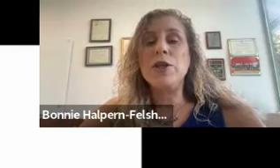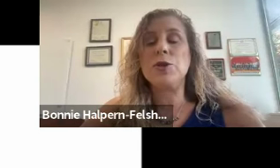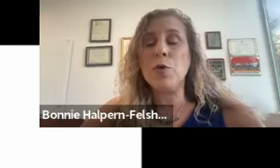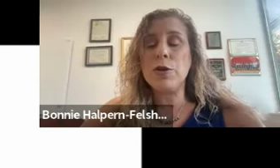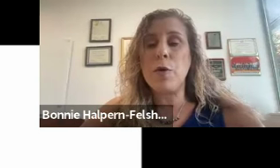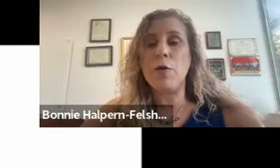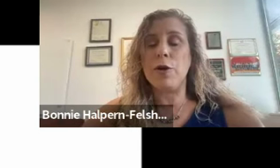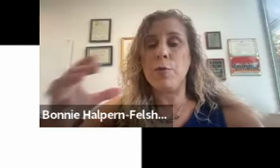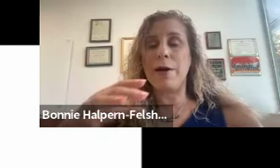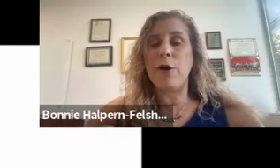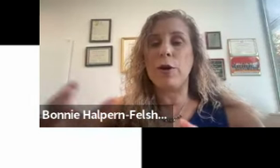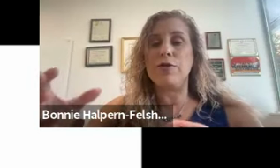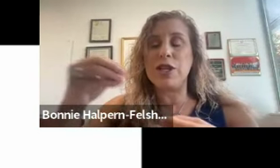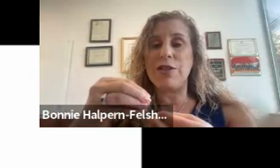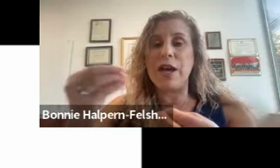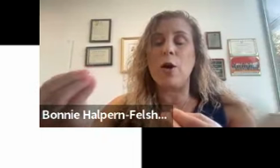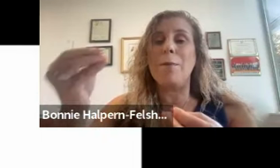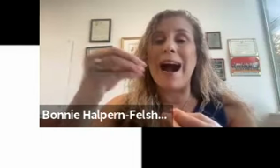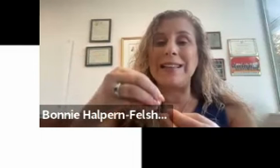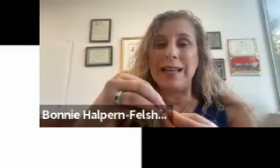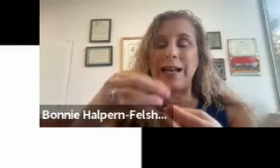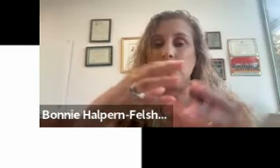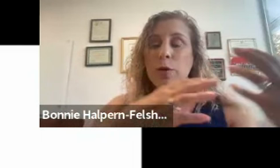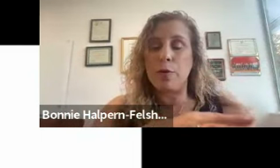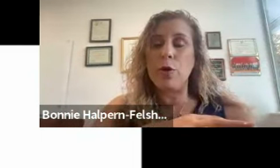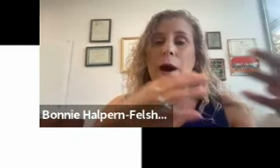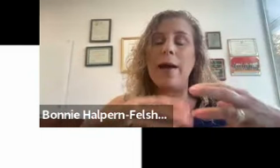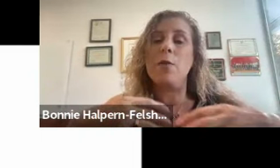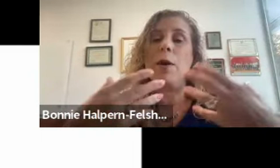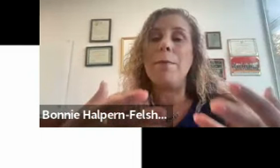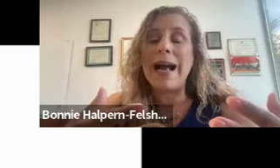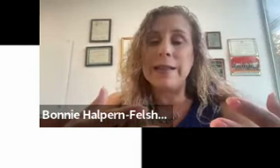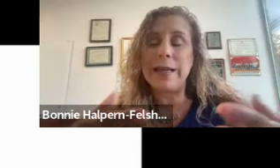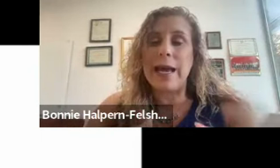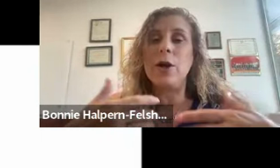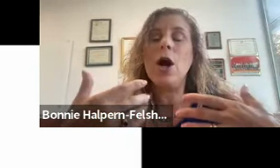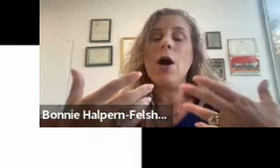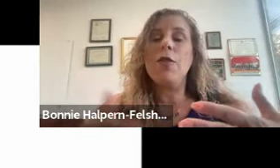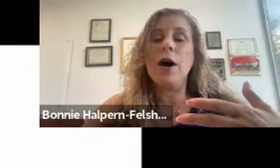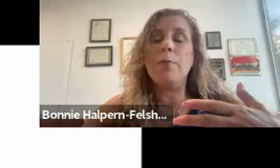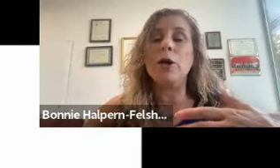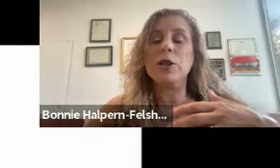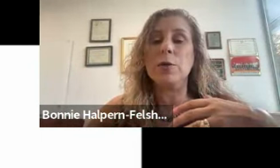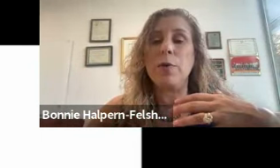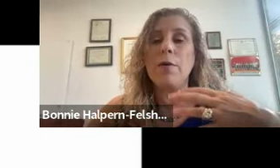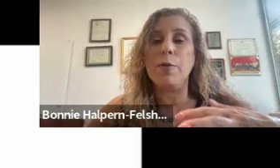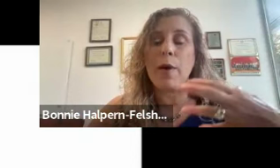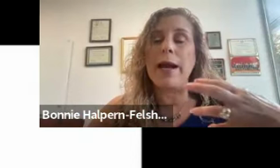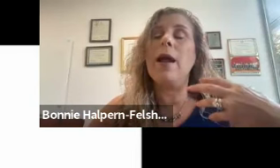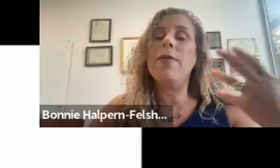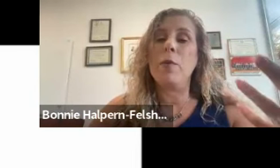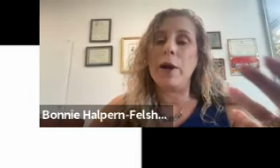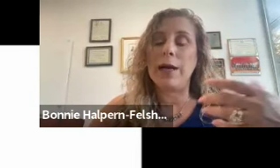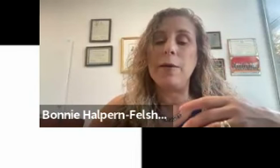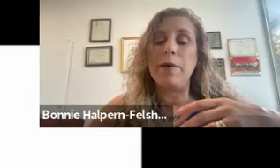then we smooth them over. You may have heard of sheathing or myelinating. So we prune away and then we myelinate the parts of the